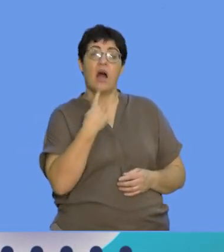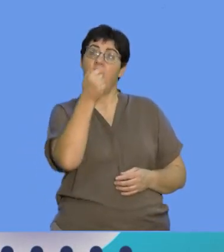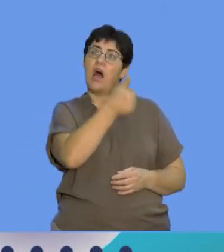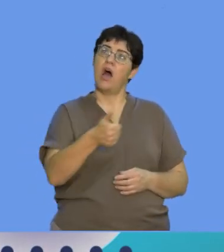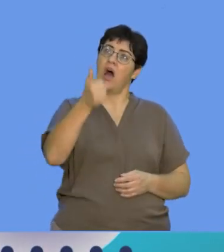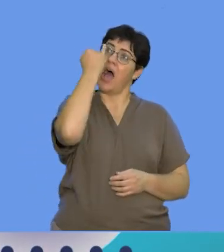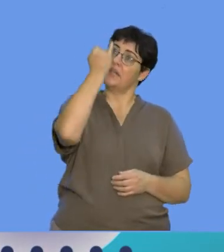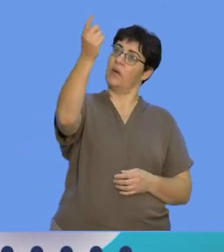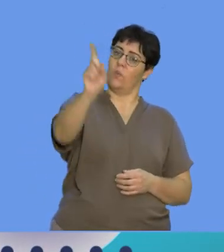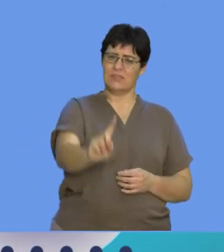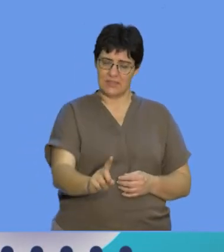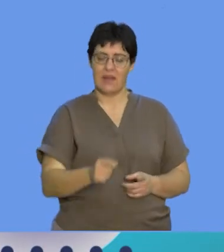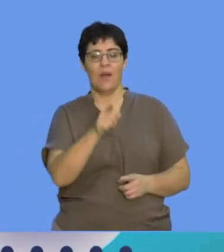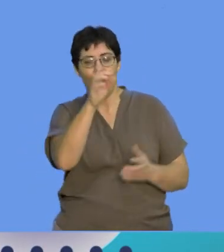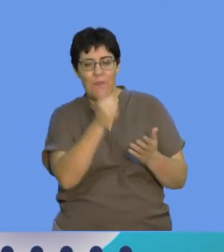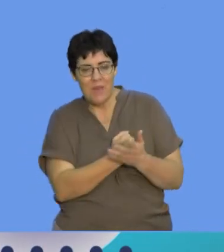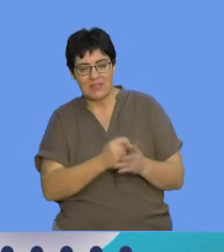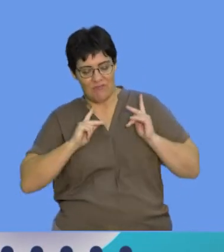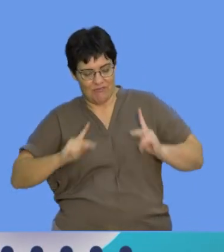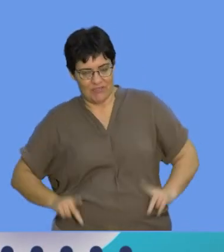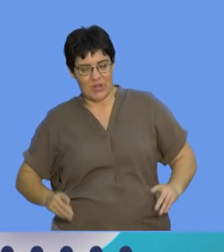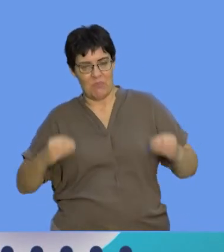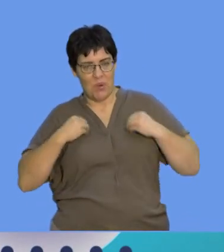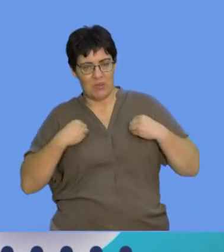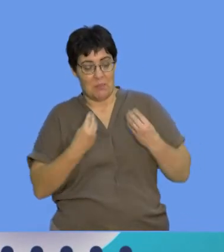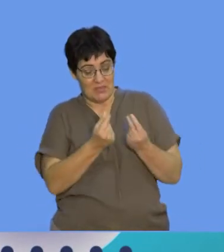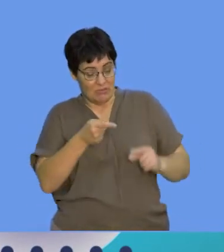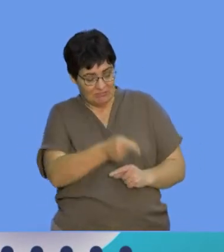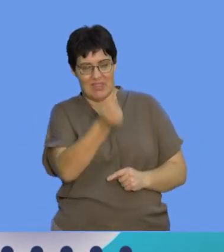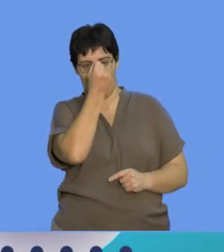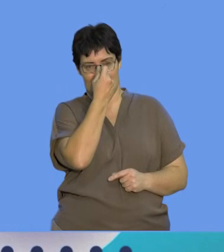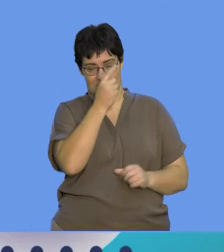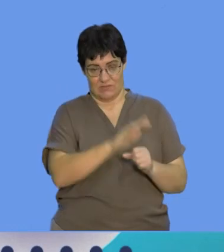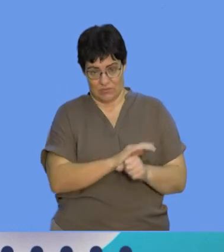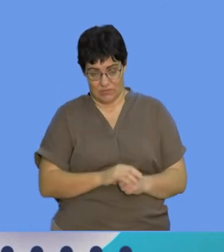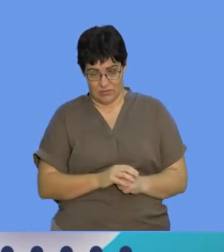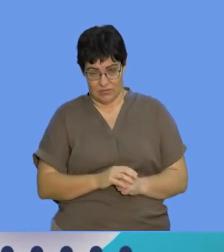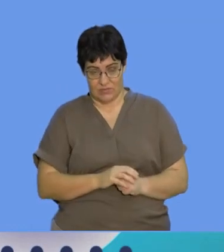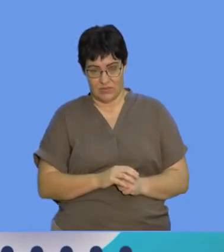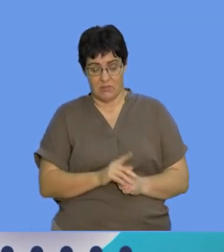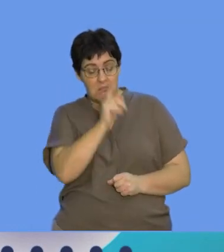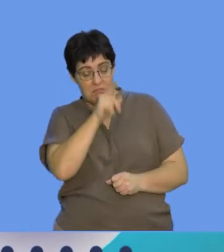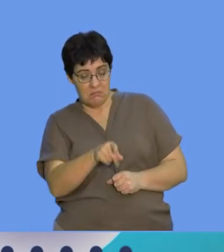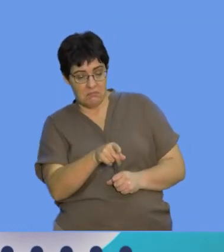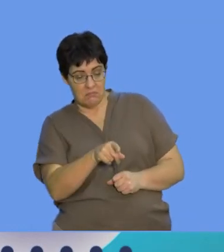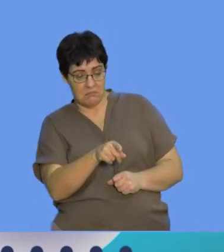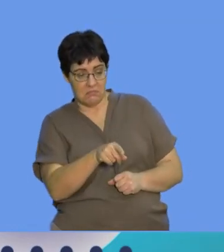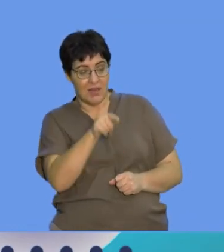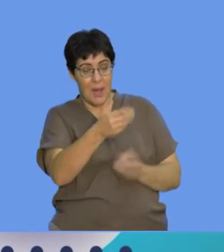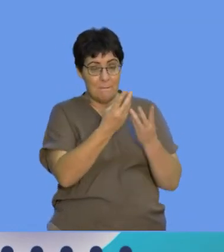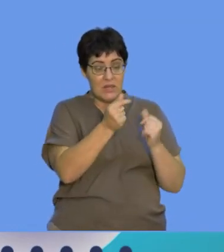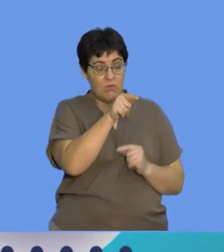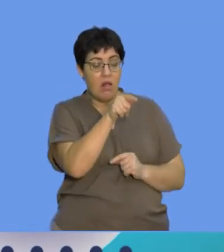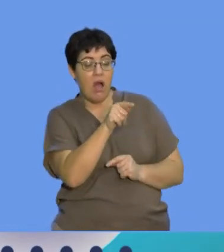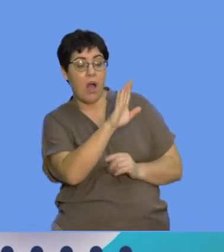to understand the physical properties of materials. So once we are able to identify a particular material and be